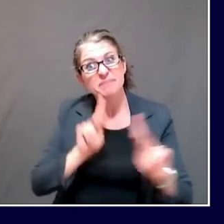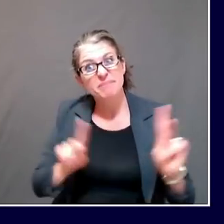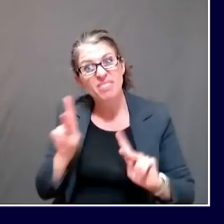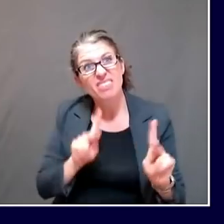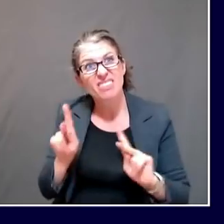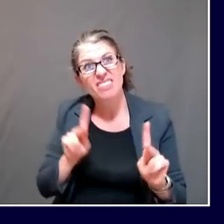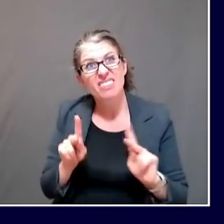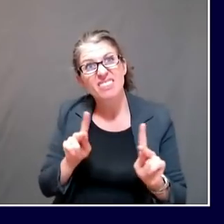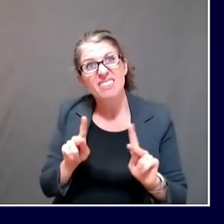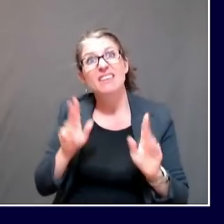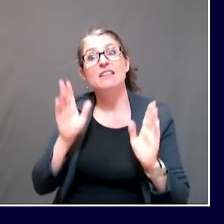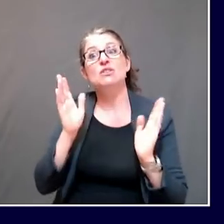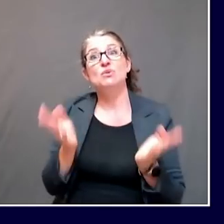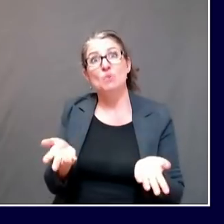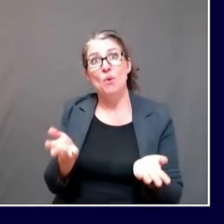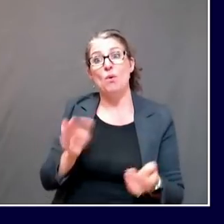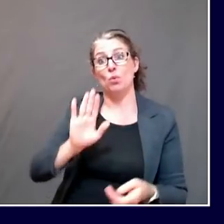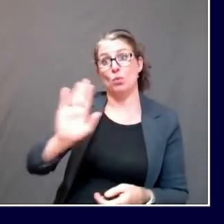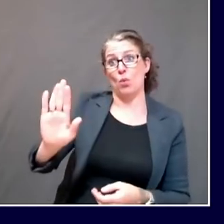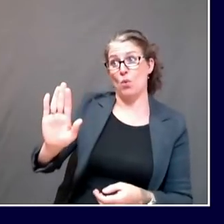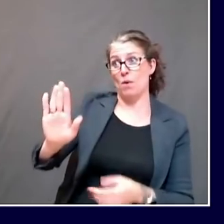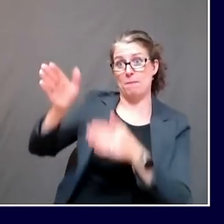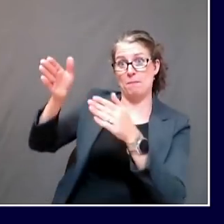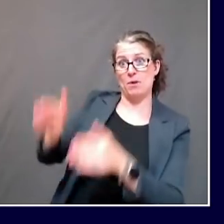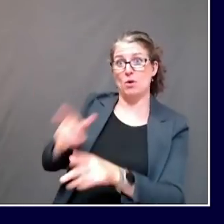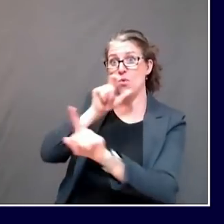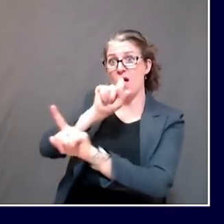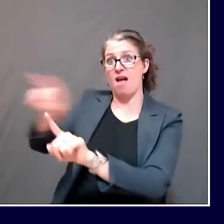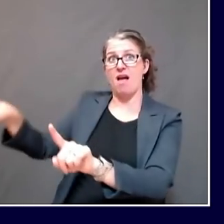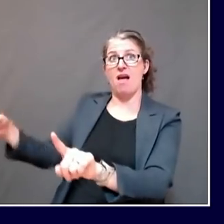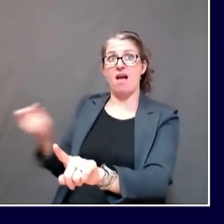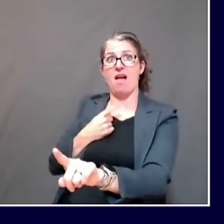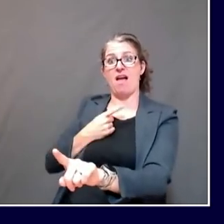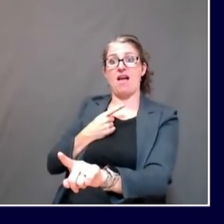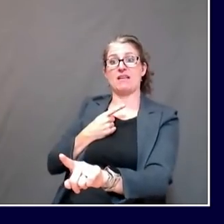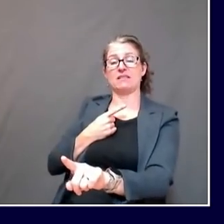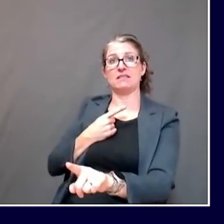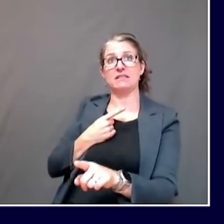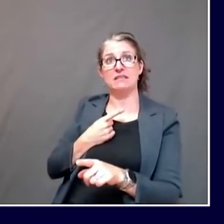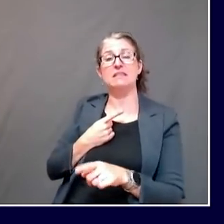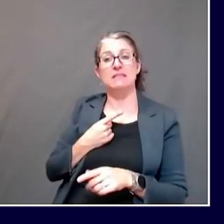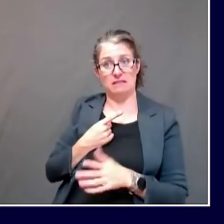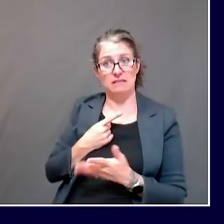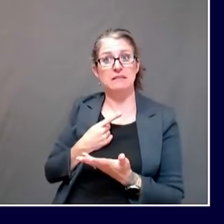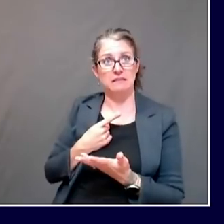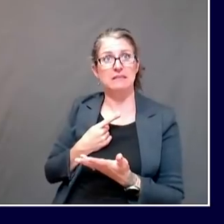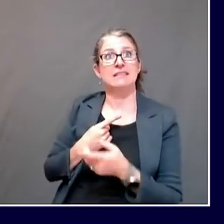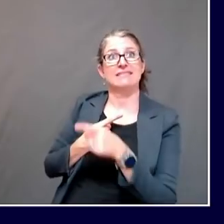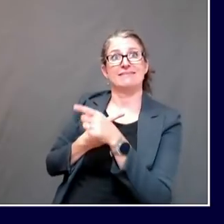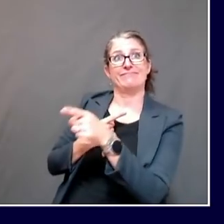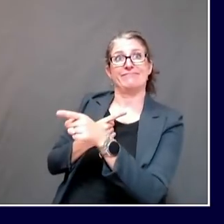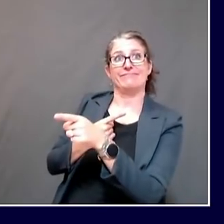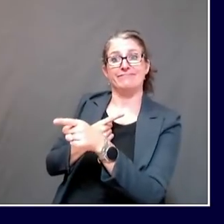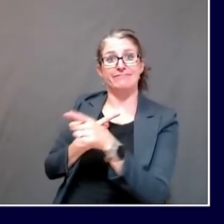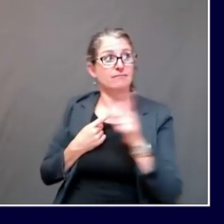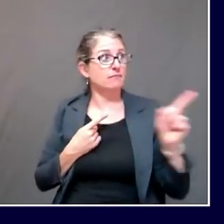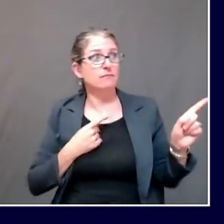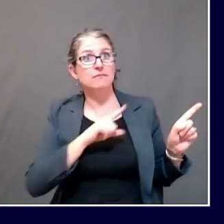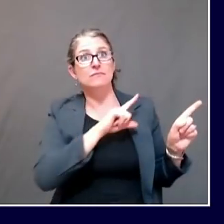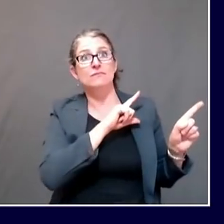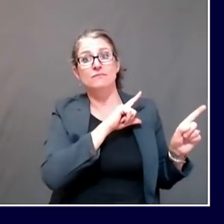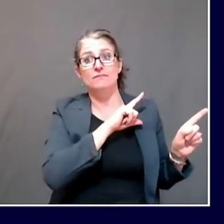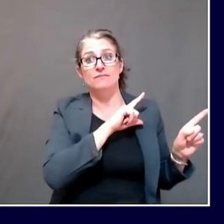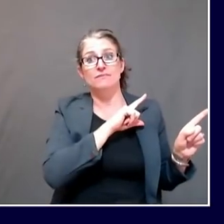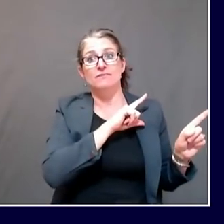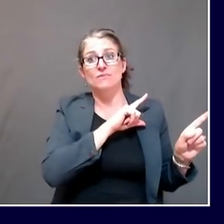multi-decade record that the flu shot has established with yourself. To me and to everyone I talk to, it all comes down to a question of the